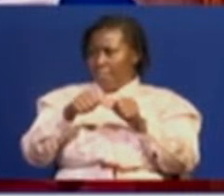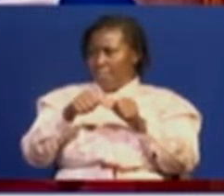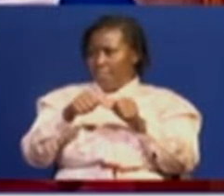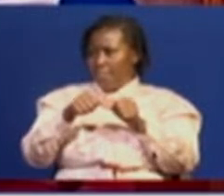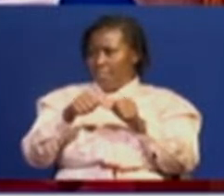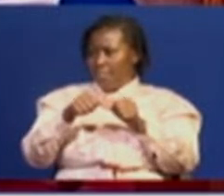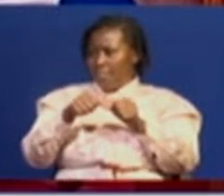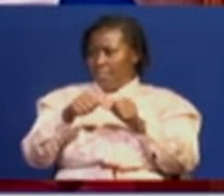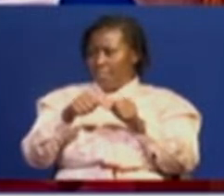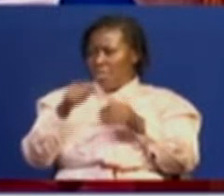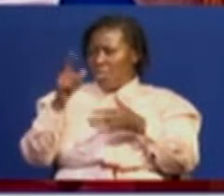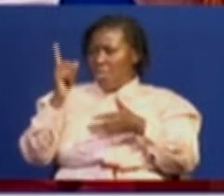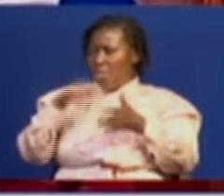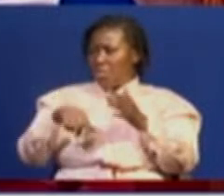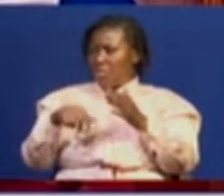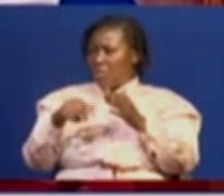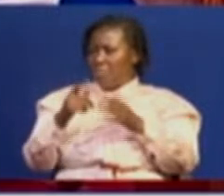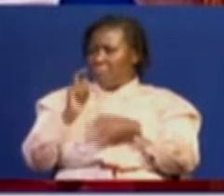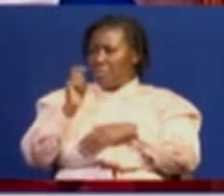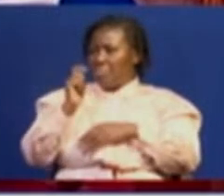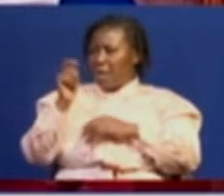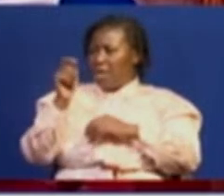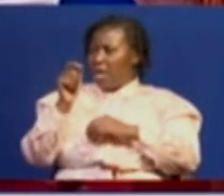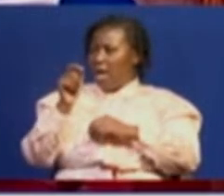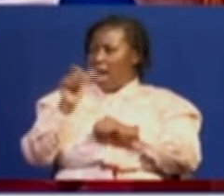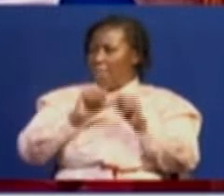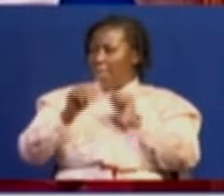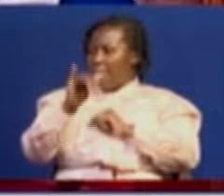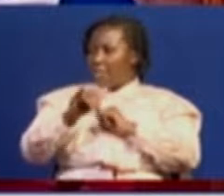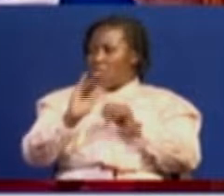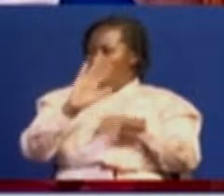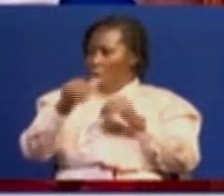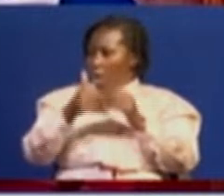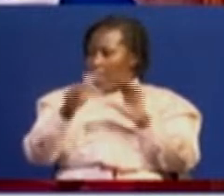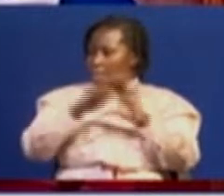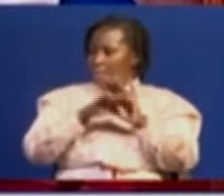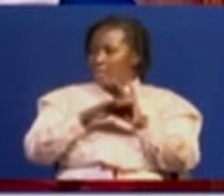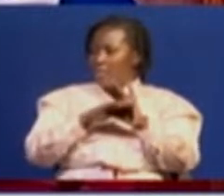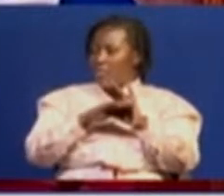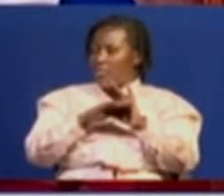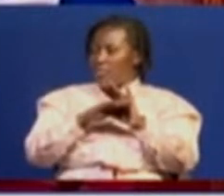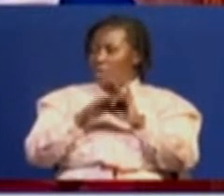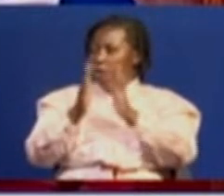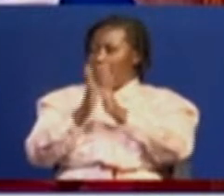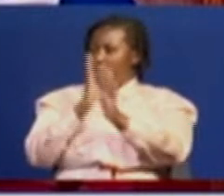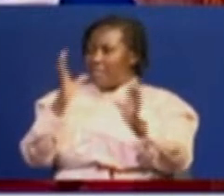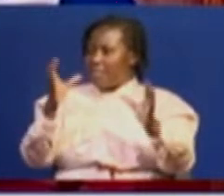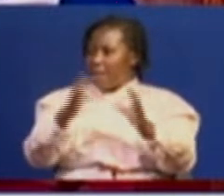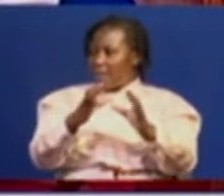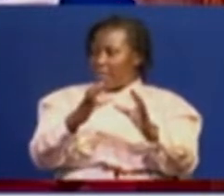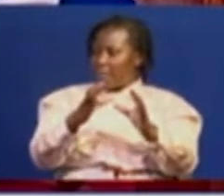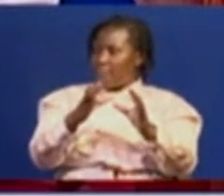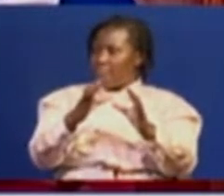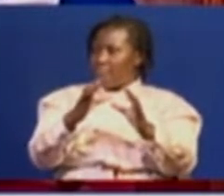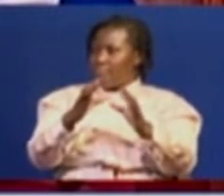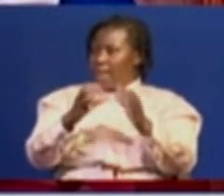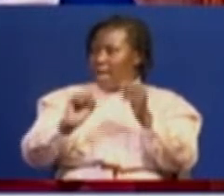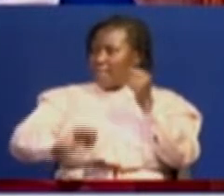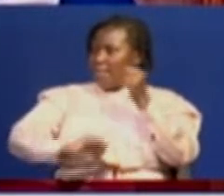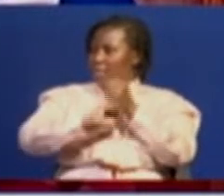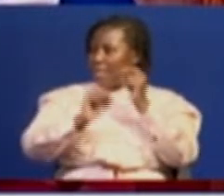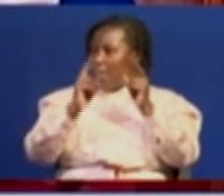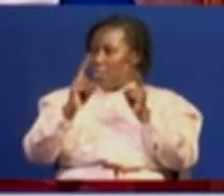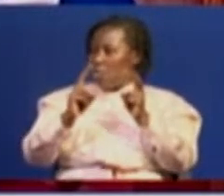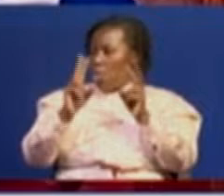Yes. What is your testimony in that respect? Are all the members of Bas Party supporting the